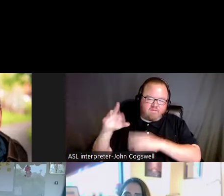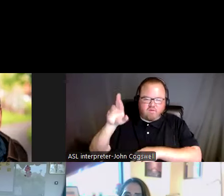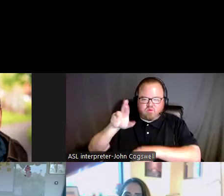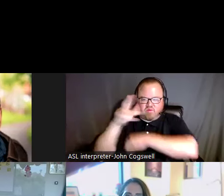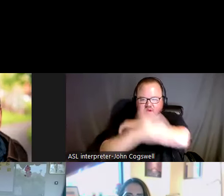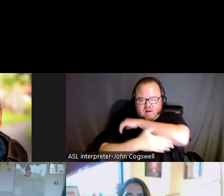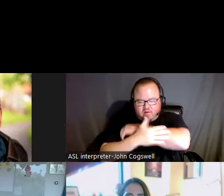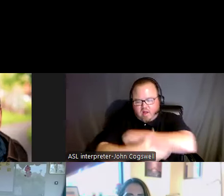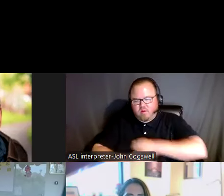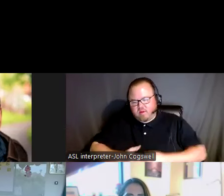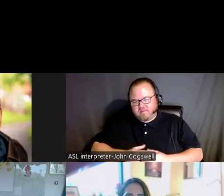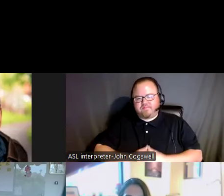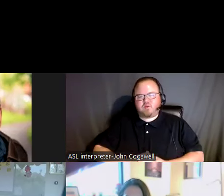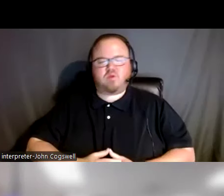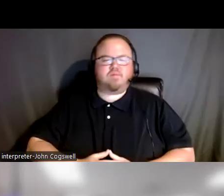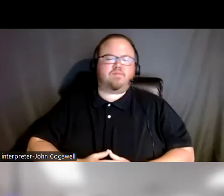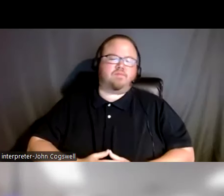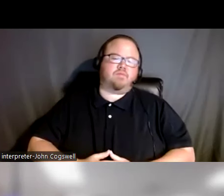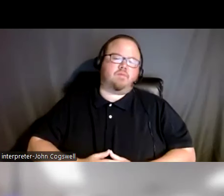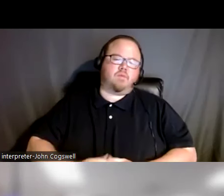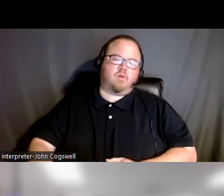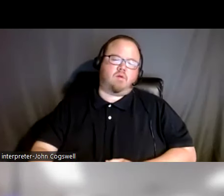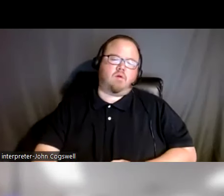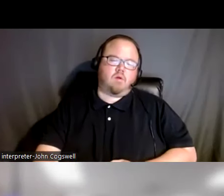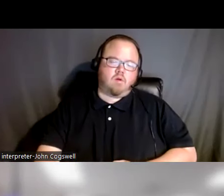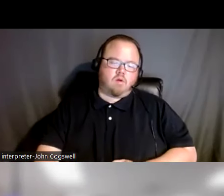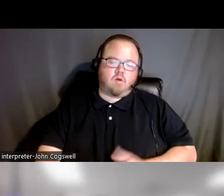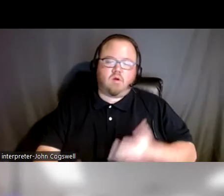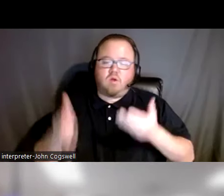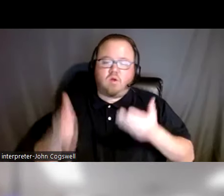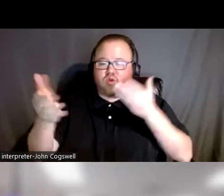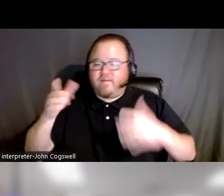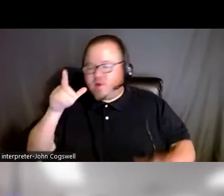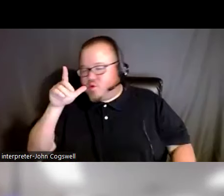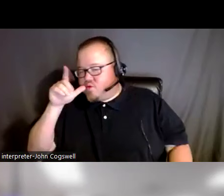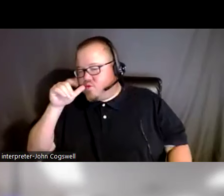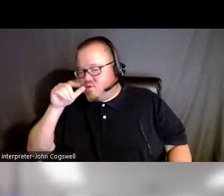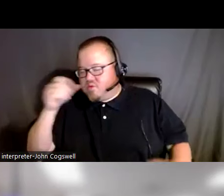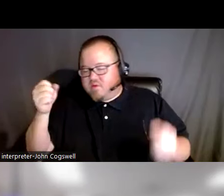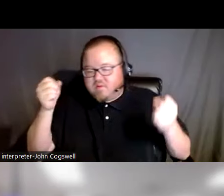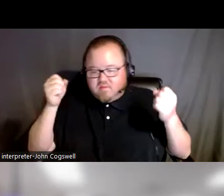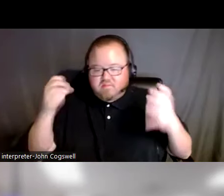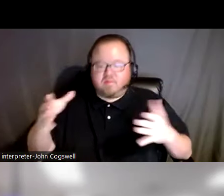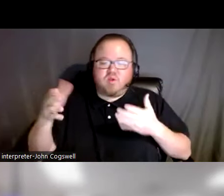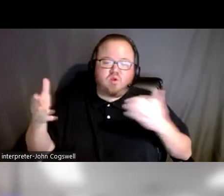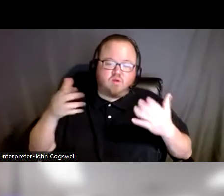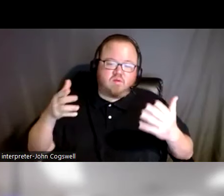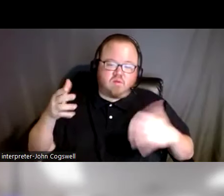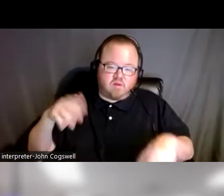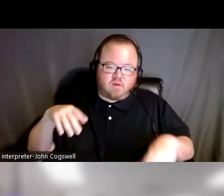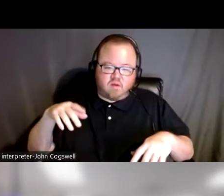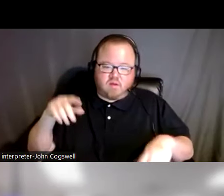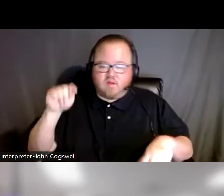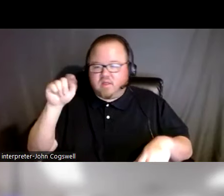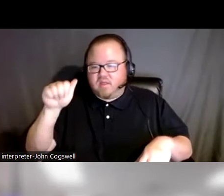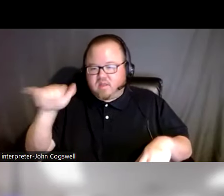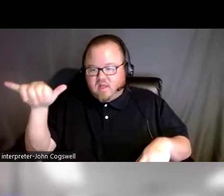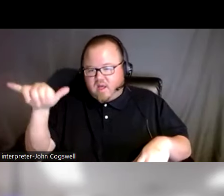County. And as far as who we serve, a lot of us serving the Tay